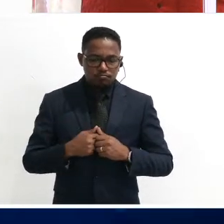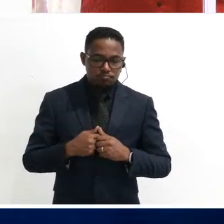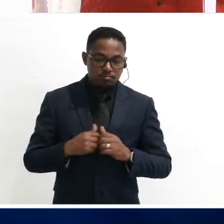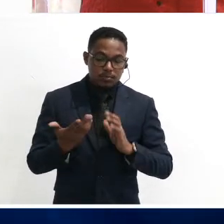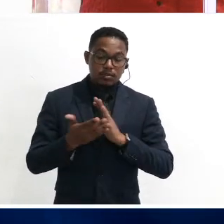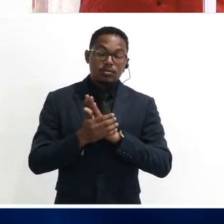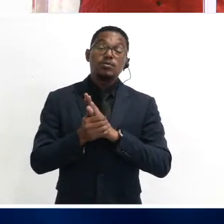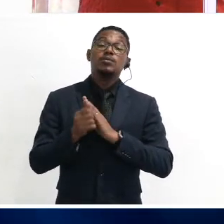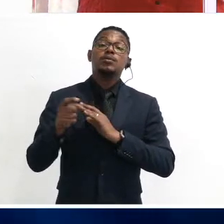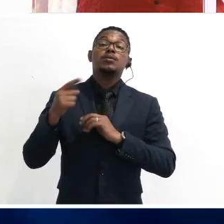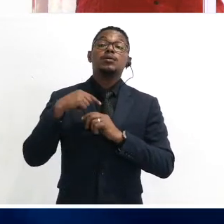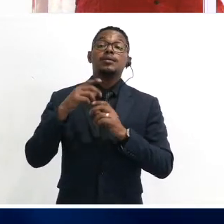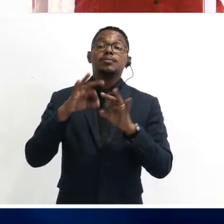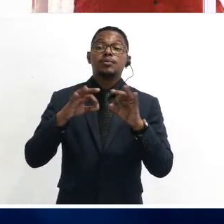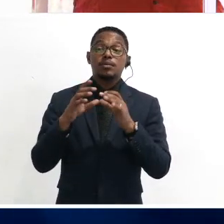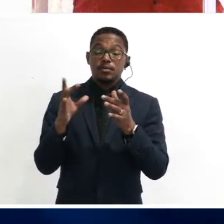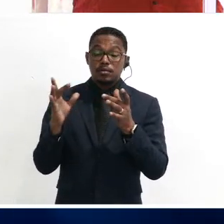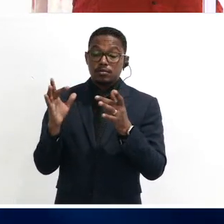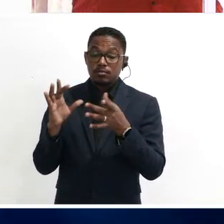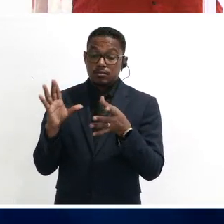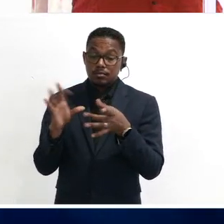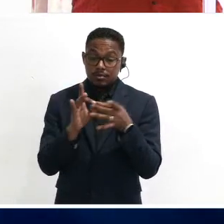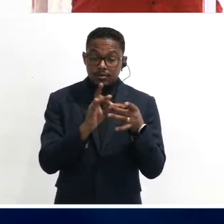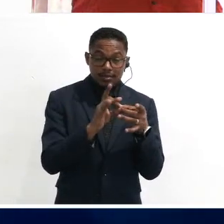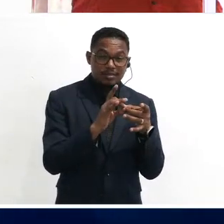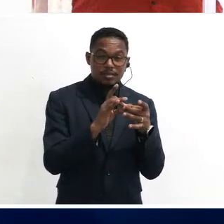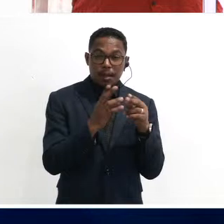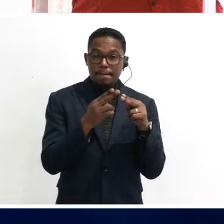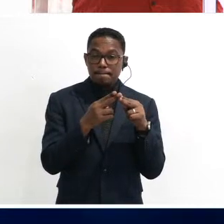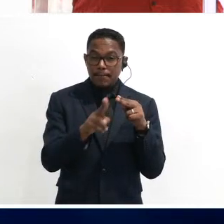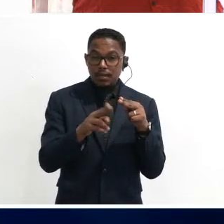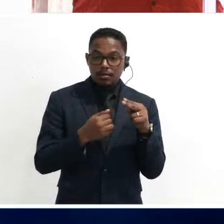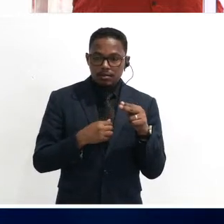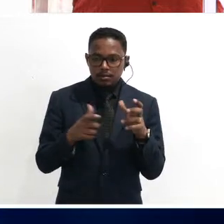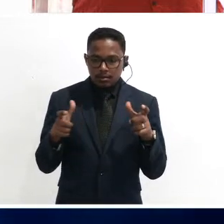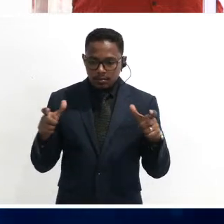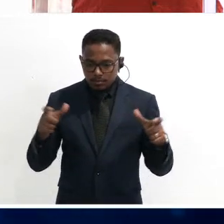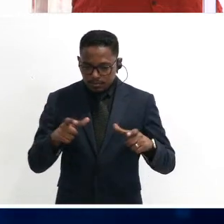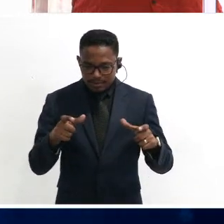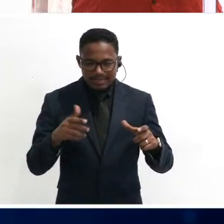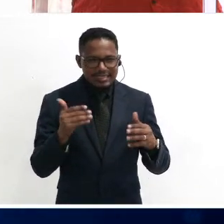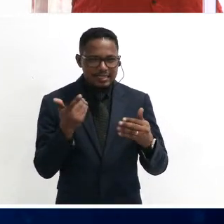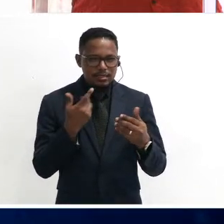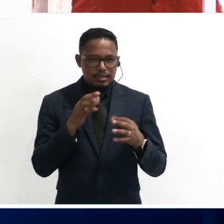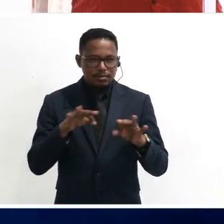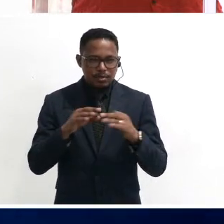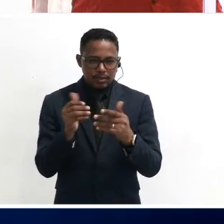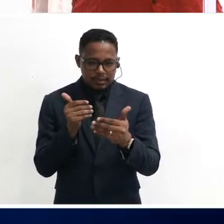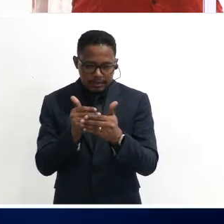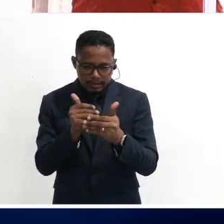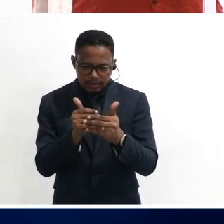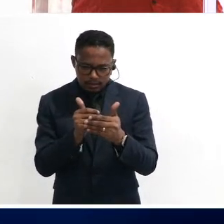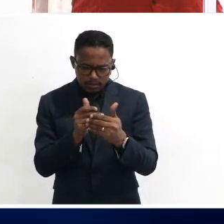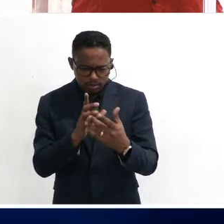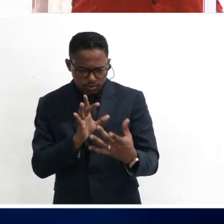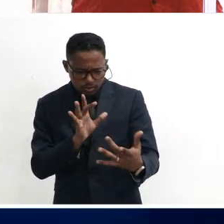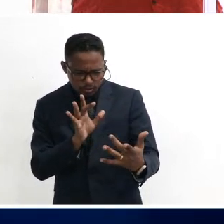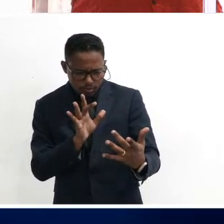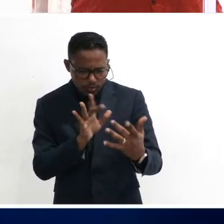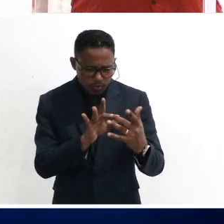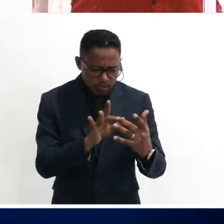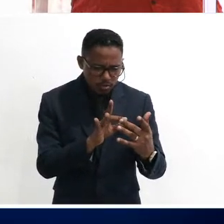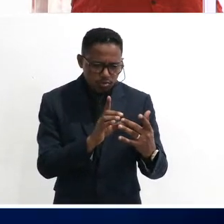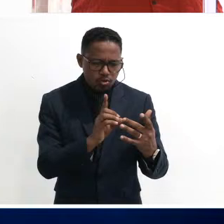where, bringing the chips into the package and bringing them as close together as possible ultimately drives short